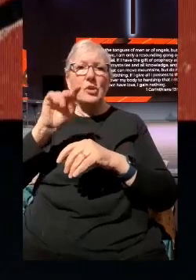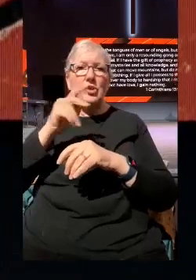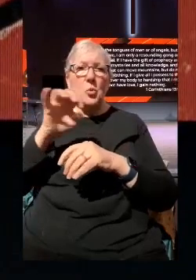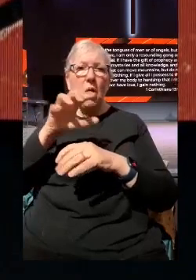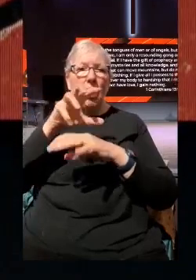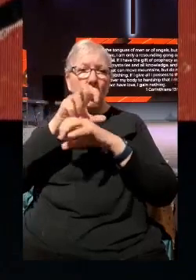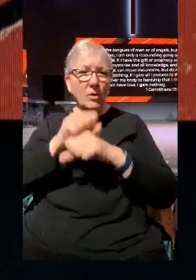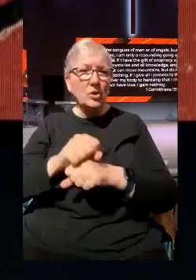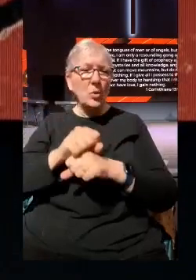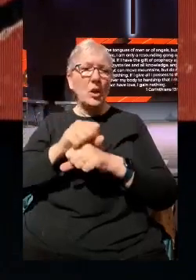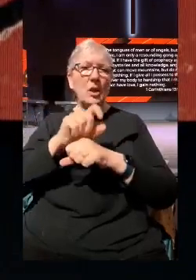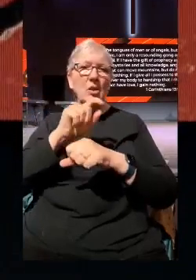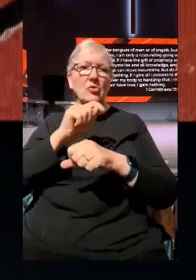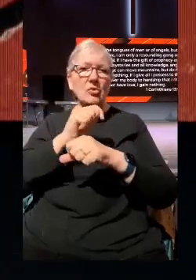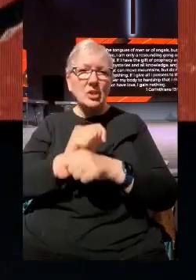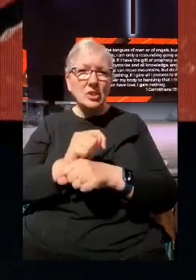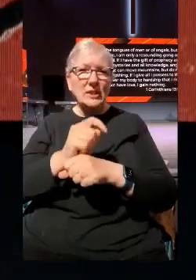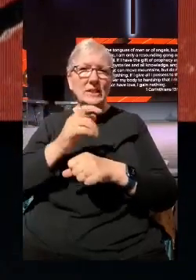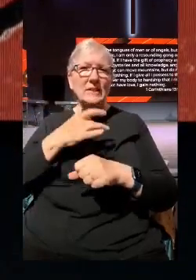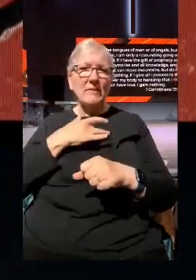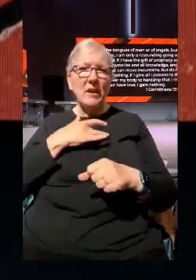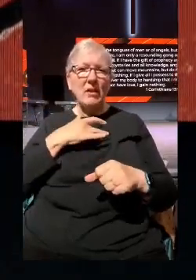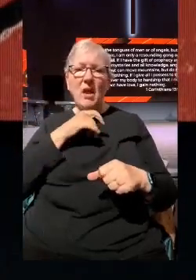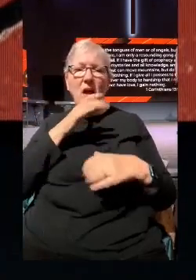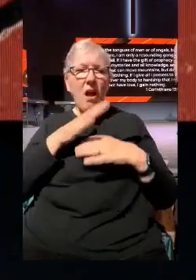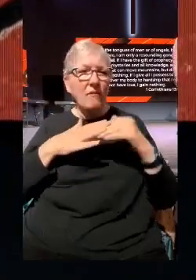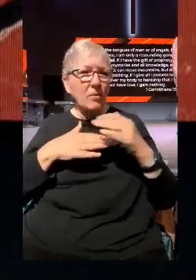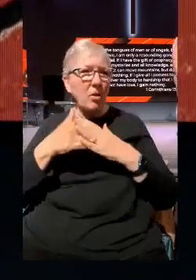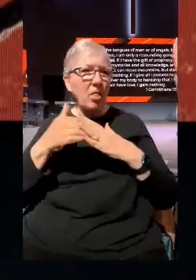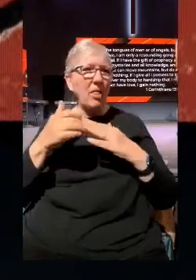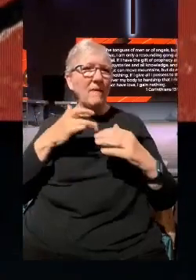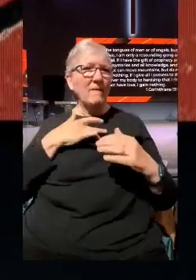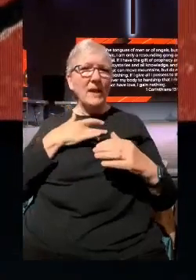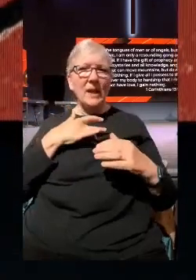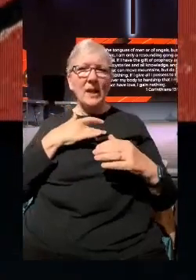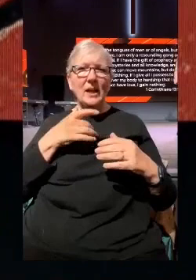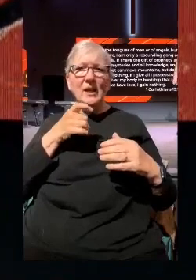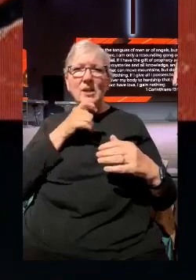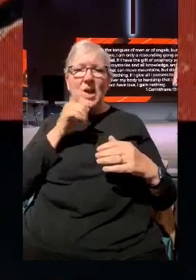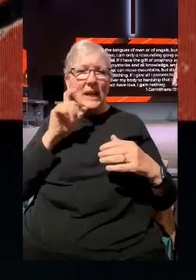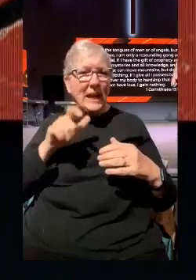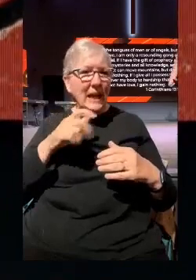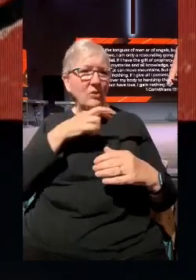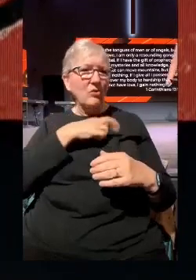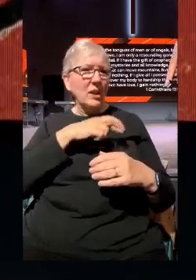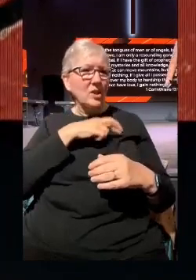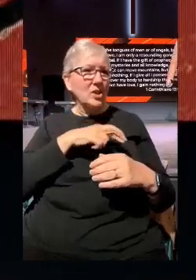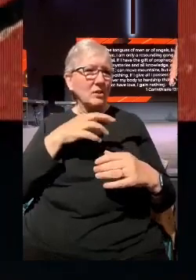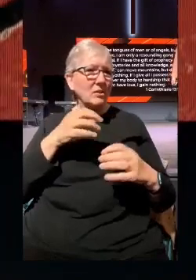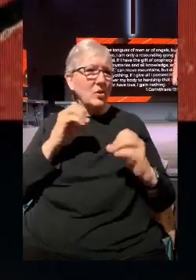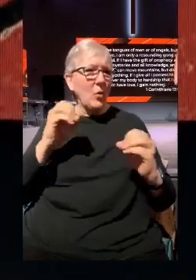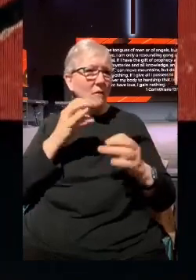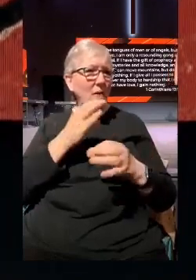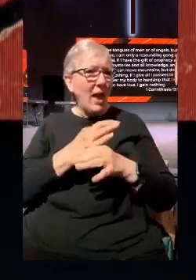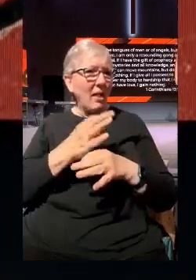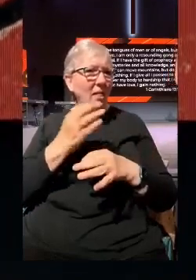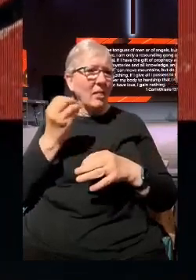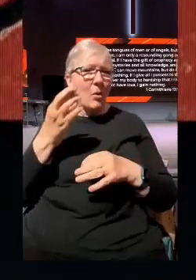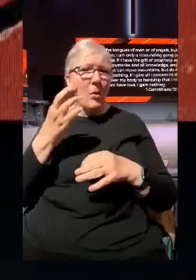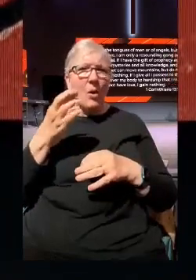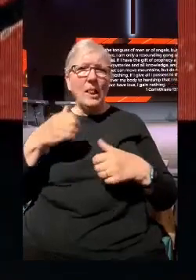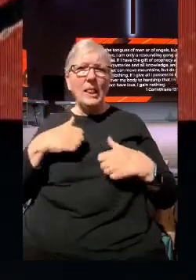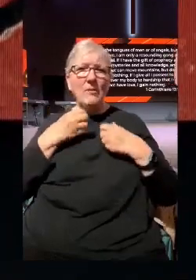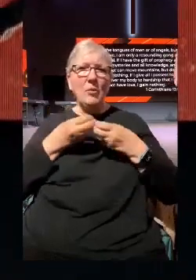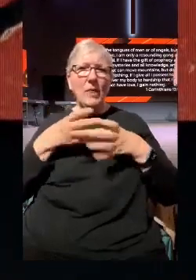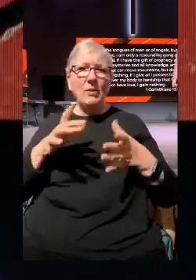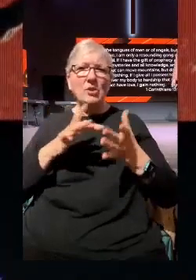and they feel workable. And maybe you feel like you don't even need religion. I mean, you don't have a faith, or maybe you've been living without Jesus